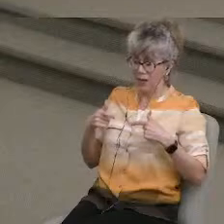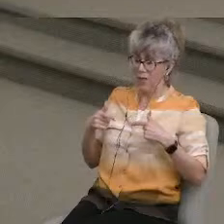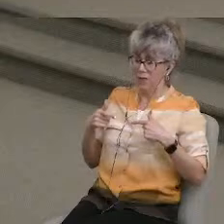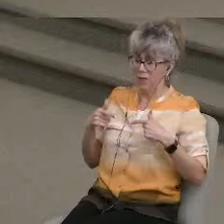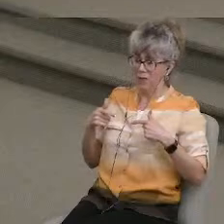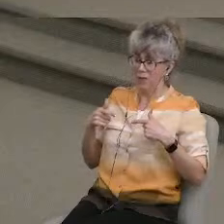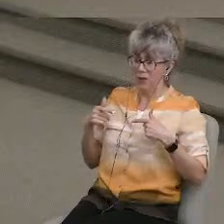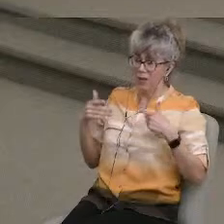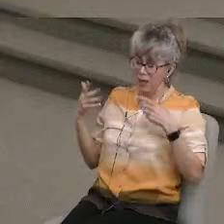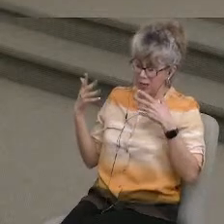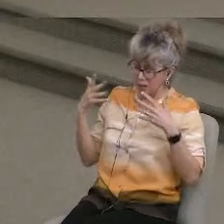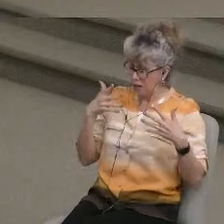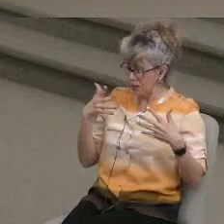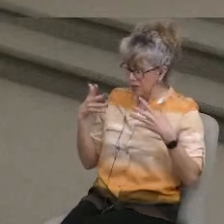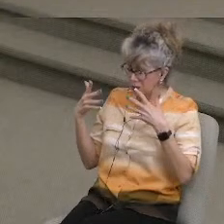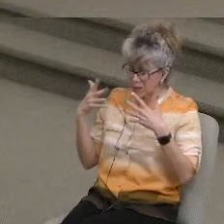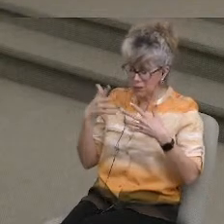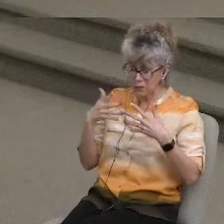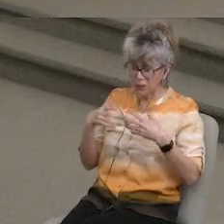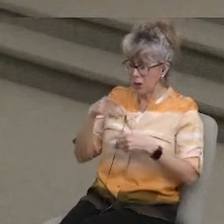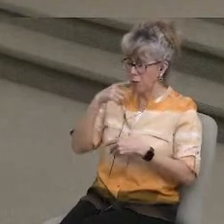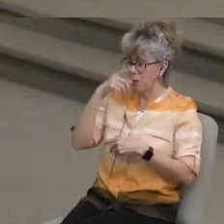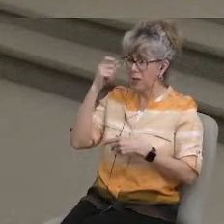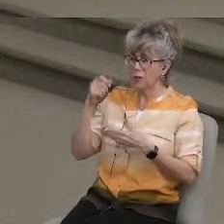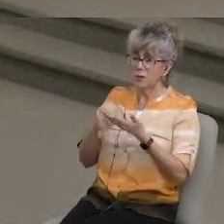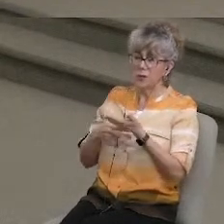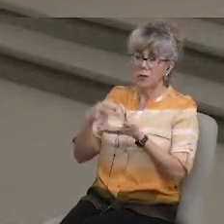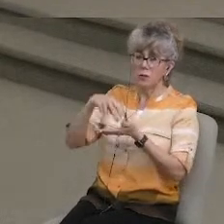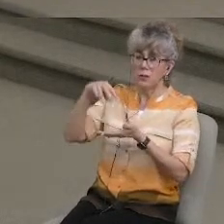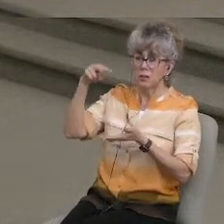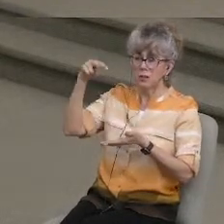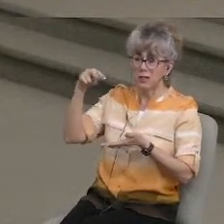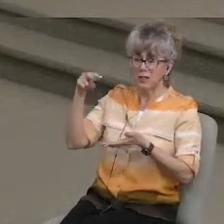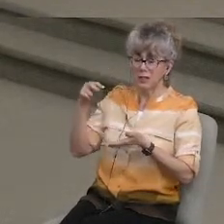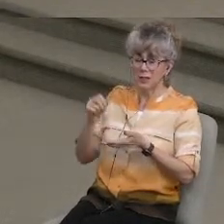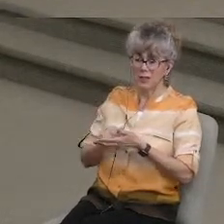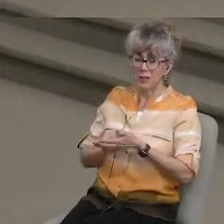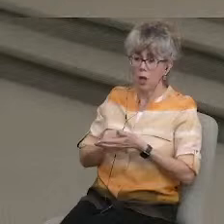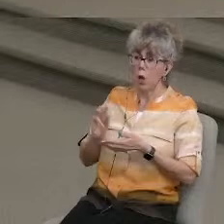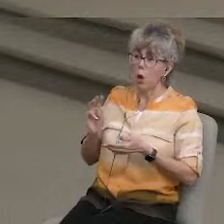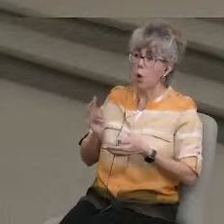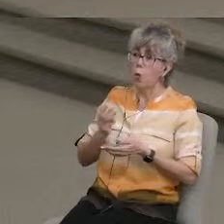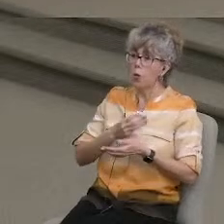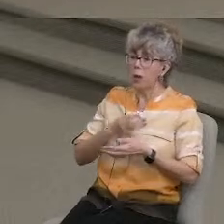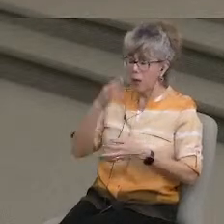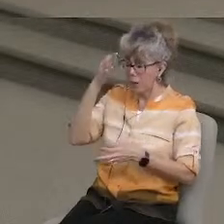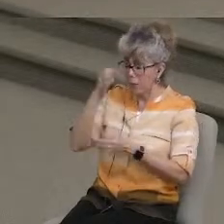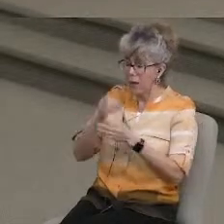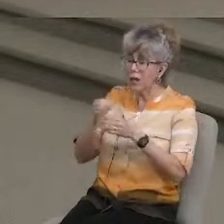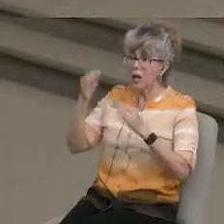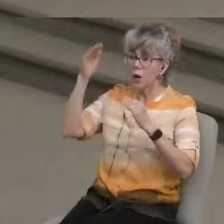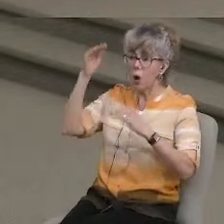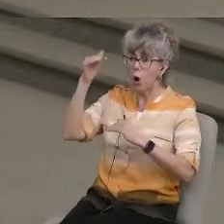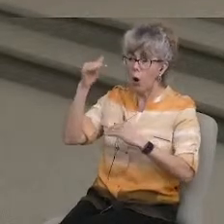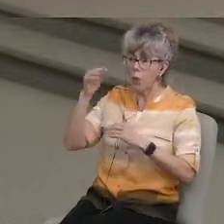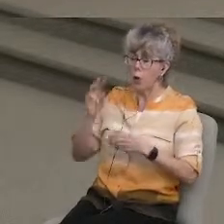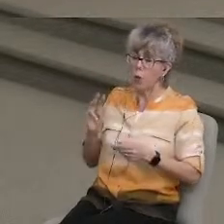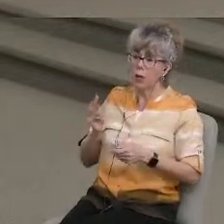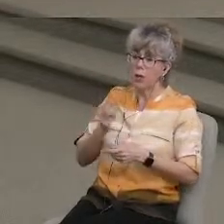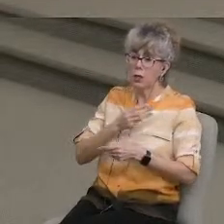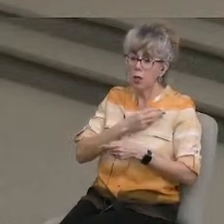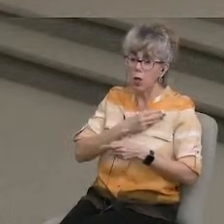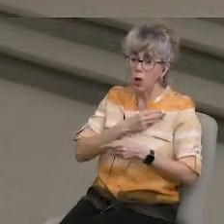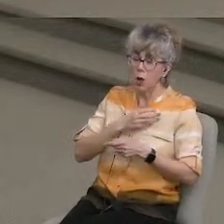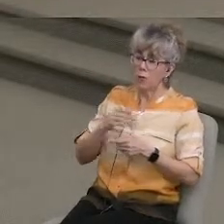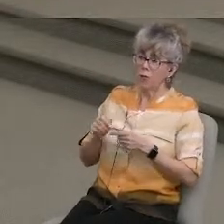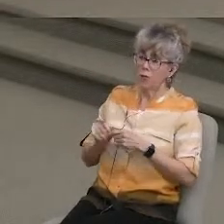hard sometimes, but we, because of the resurrection, do not live in despair. We, by faith, live in hope. We don't live in